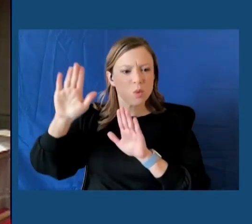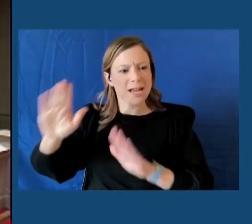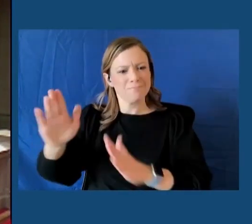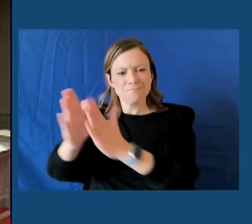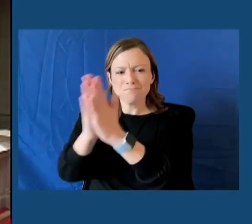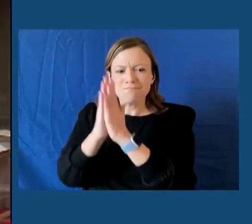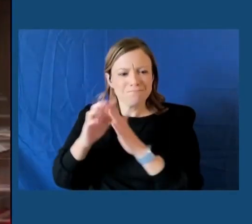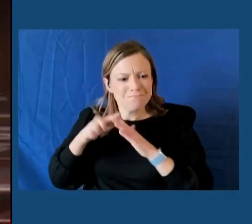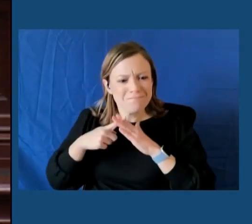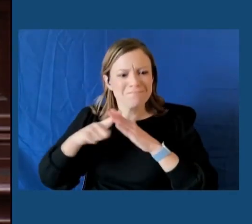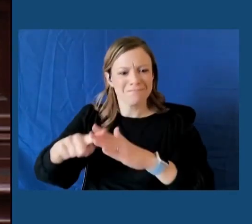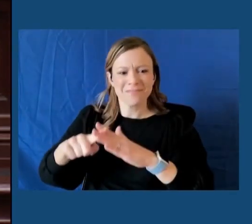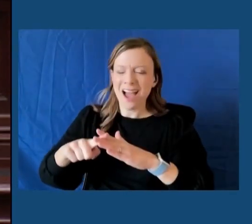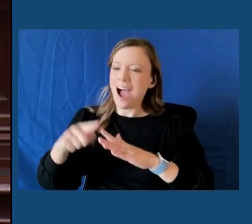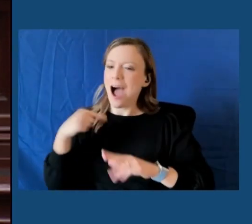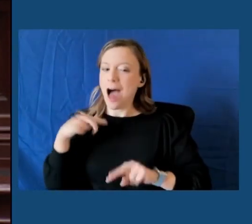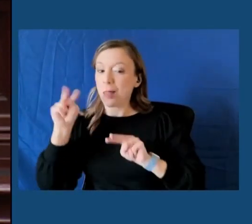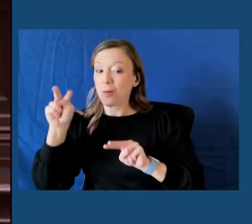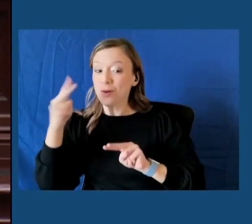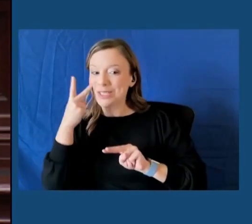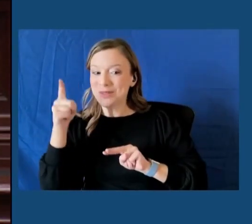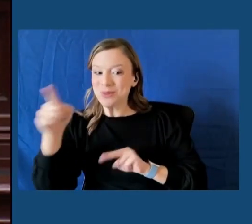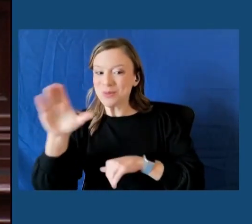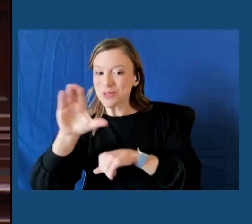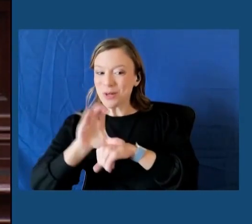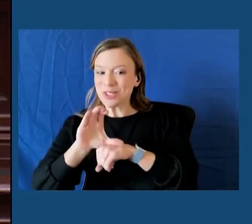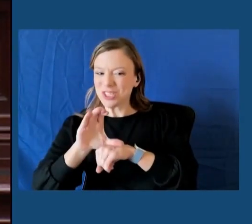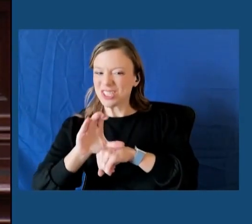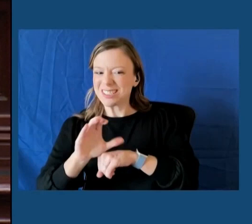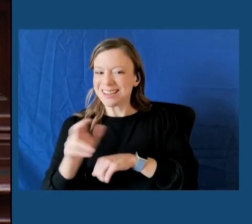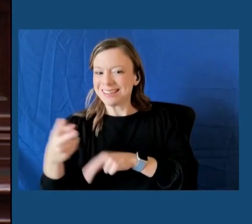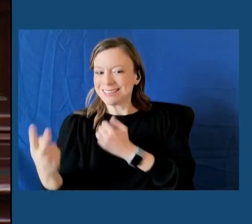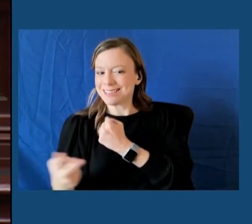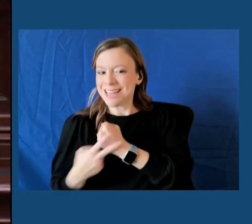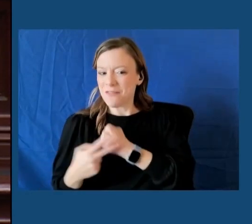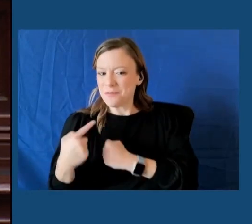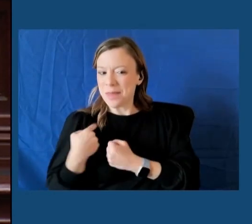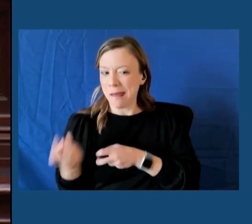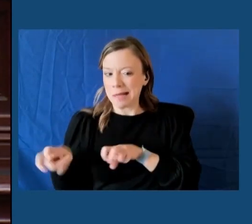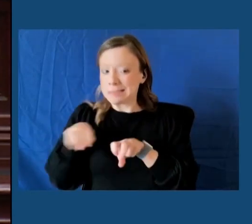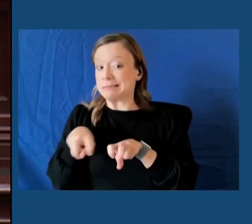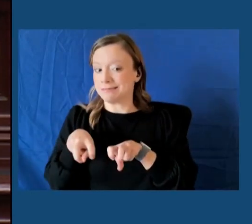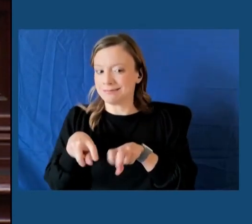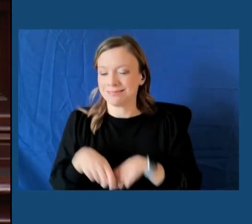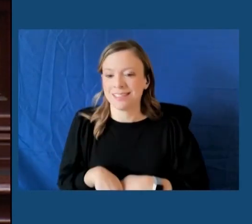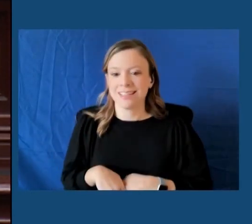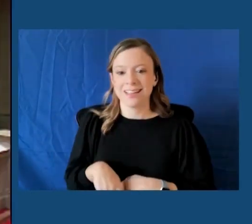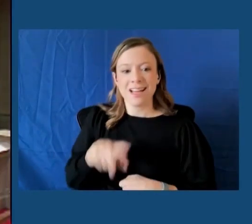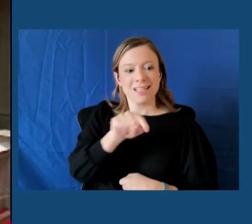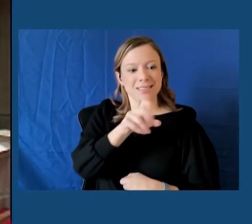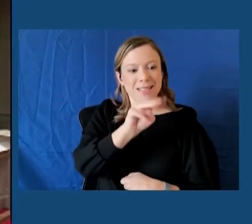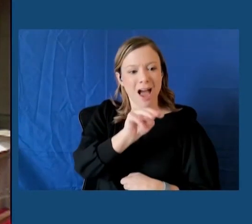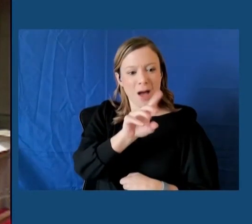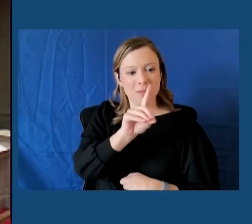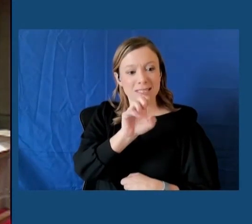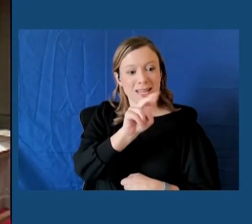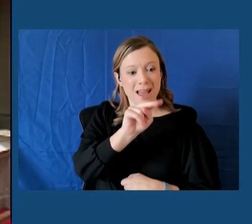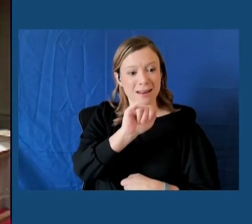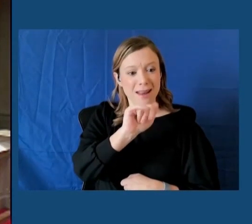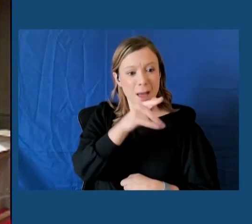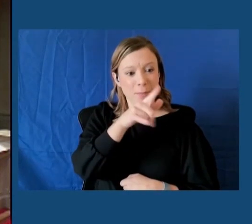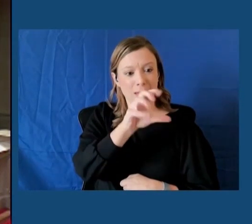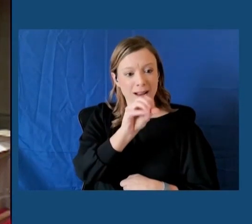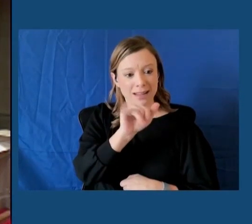me a seat. State Comptroller Tom DiNapoli, State Attorney